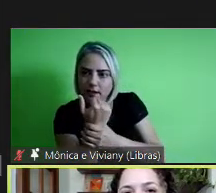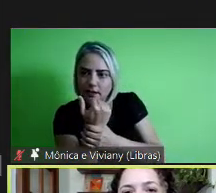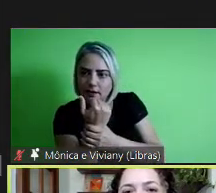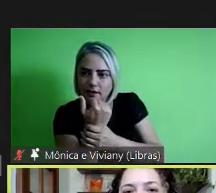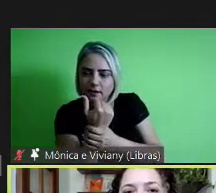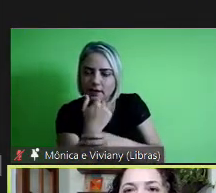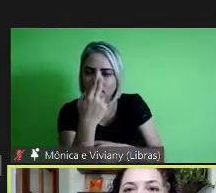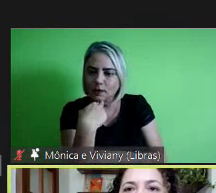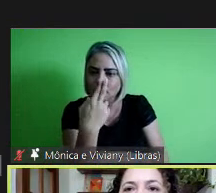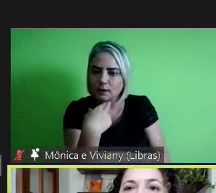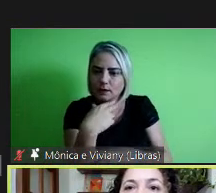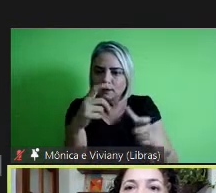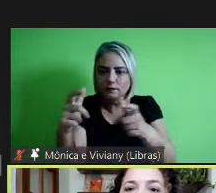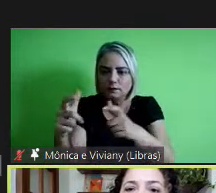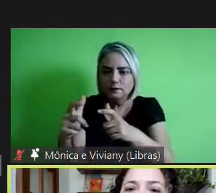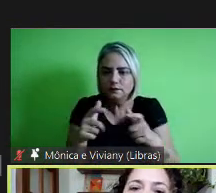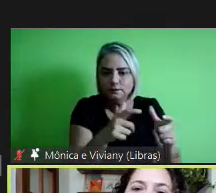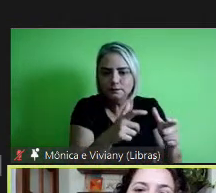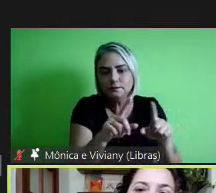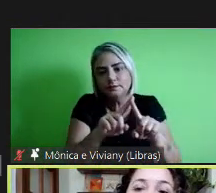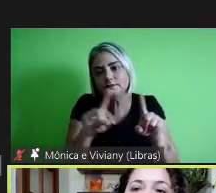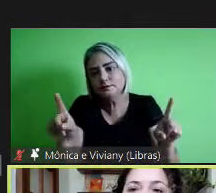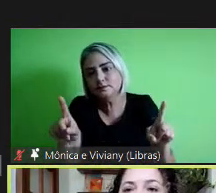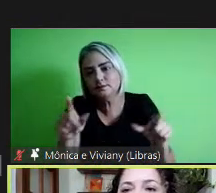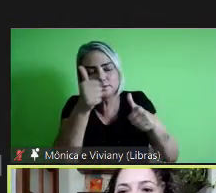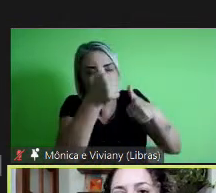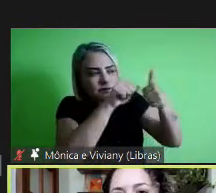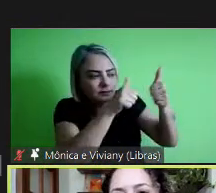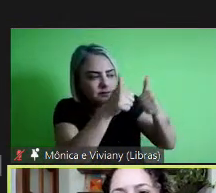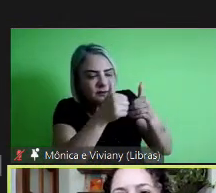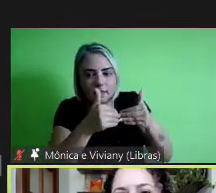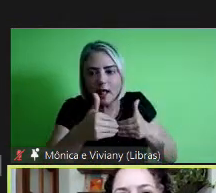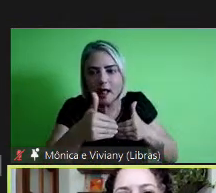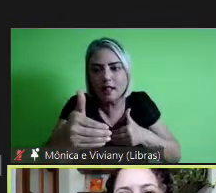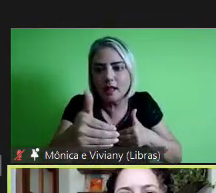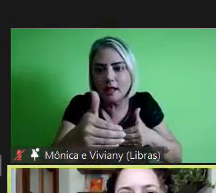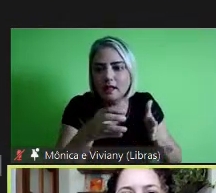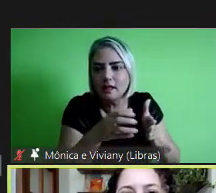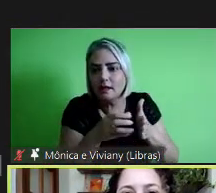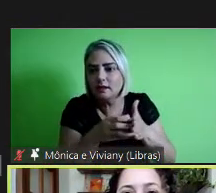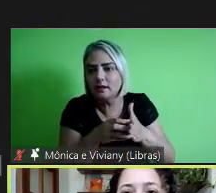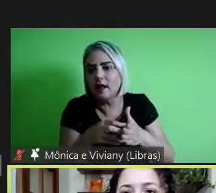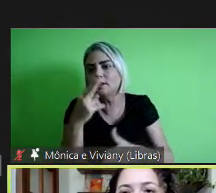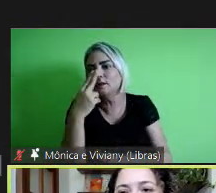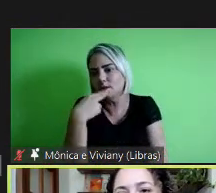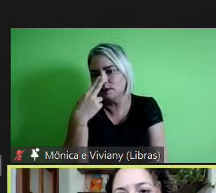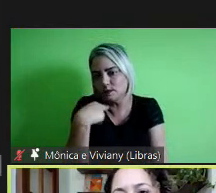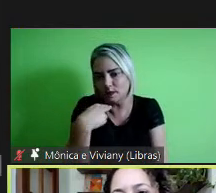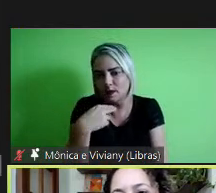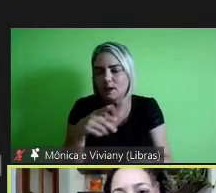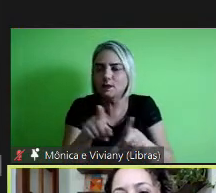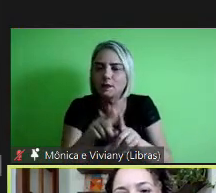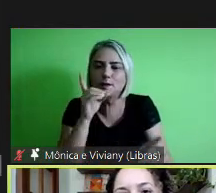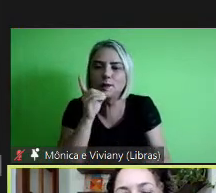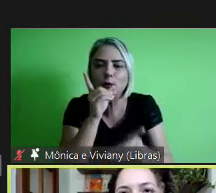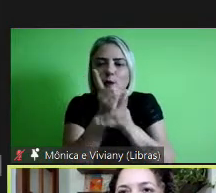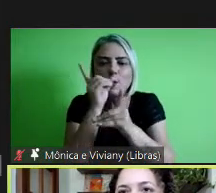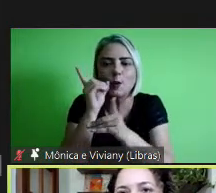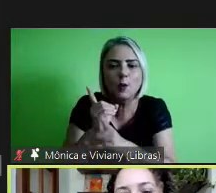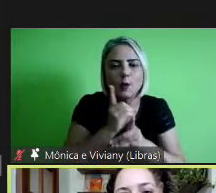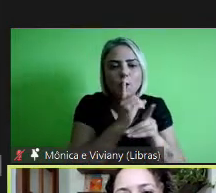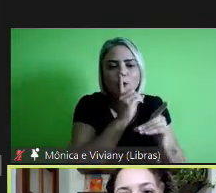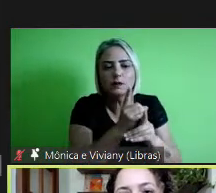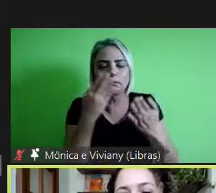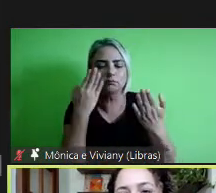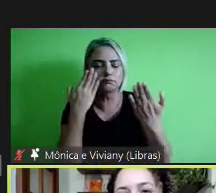analyze the security, the food security and situation, and beyond the